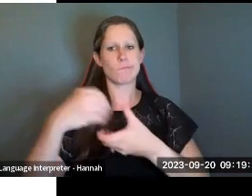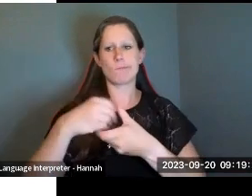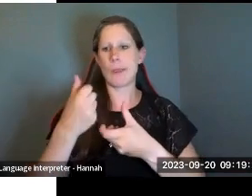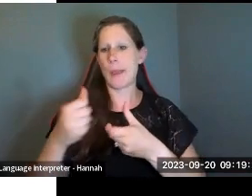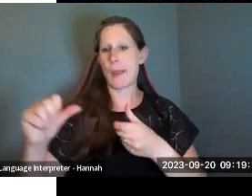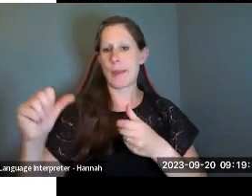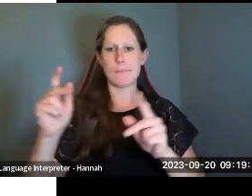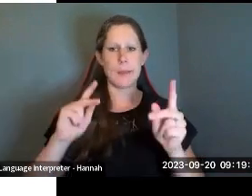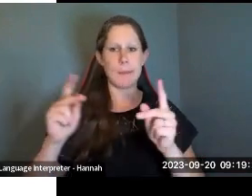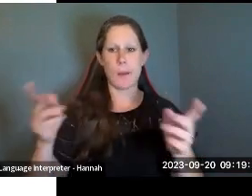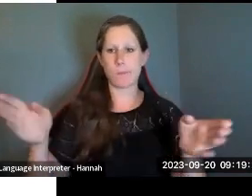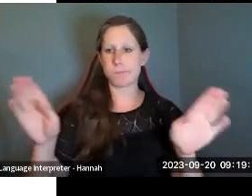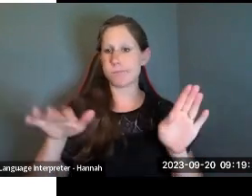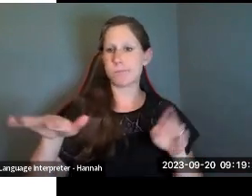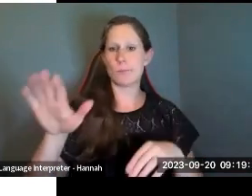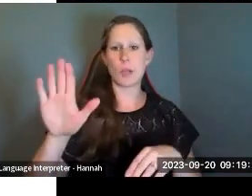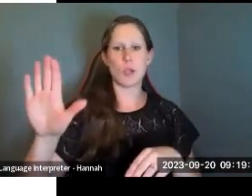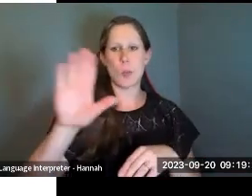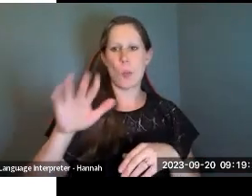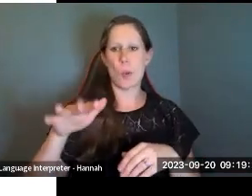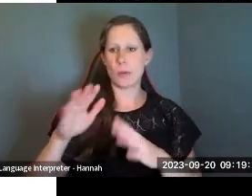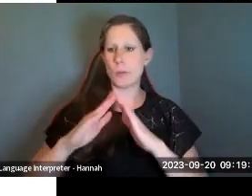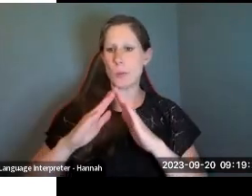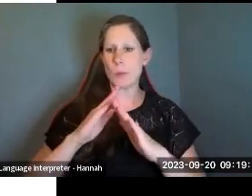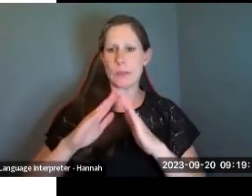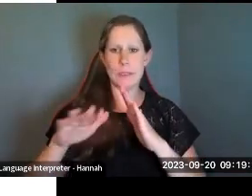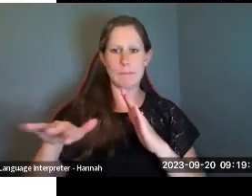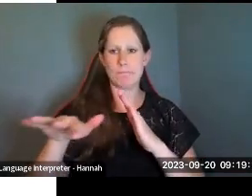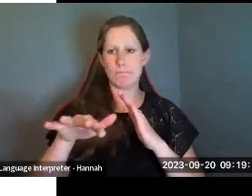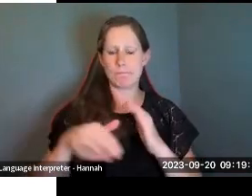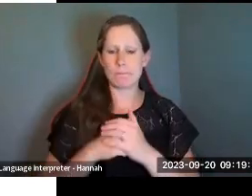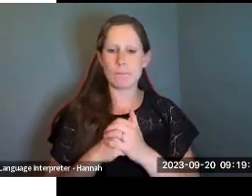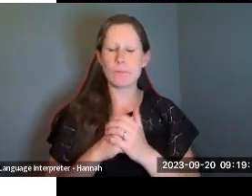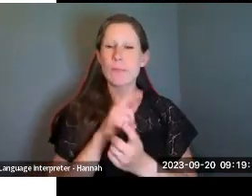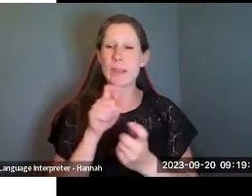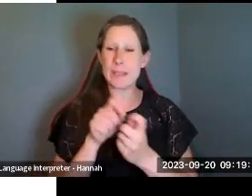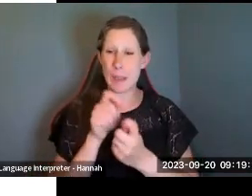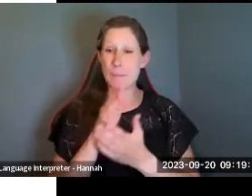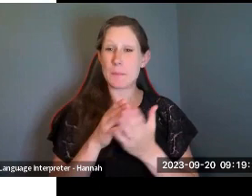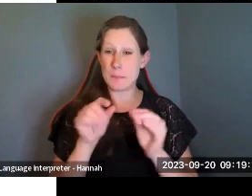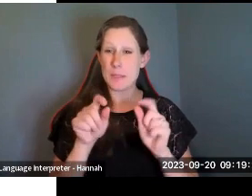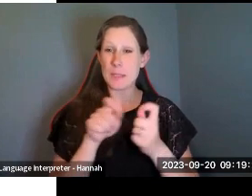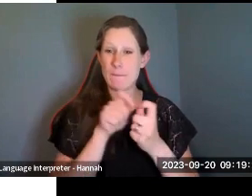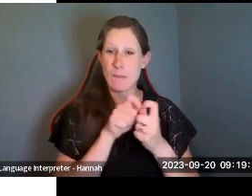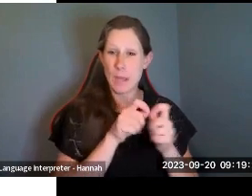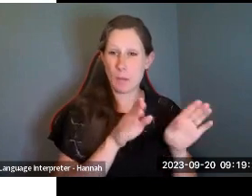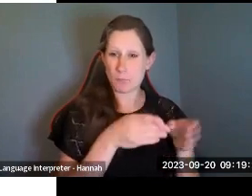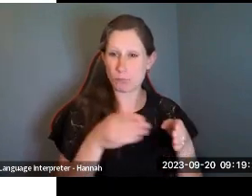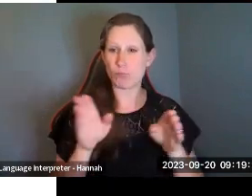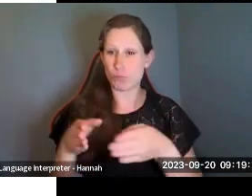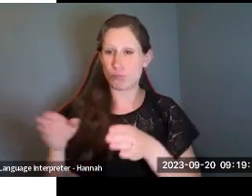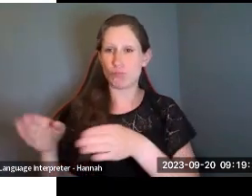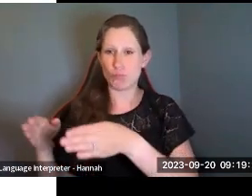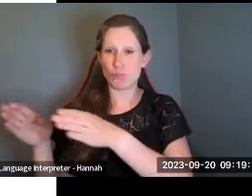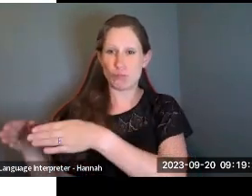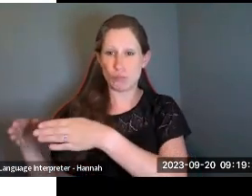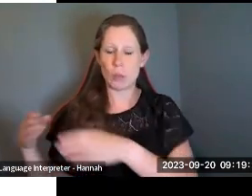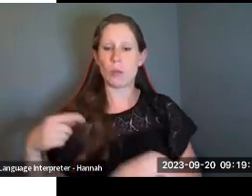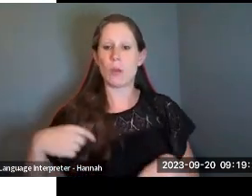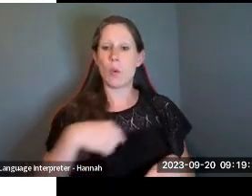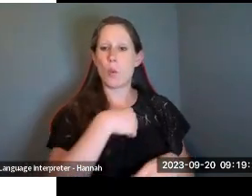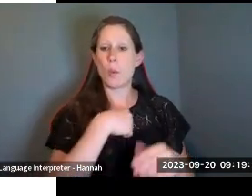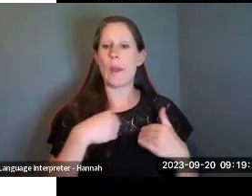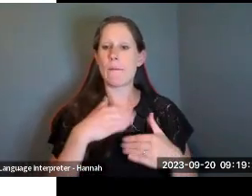community. Specific audiences include, we've got scenarios that